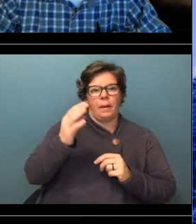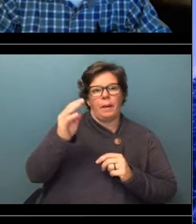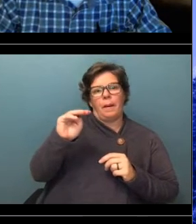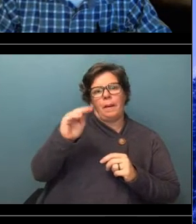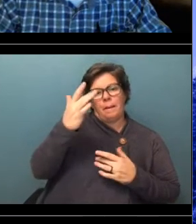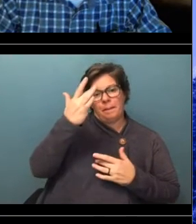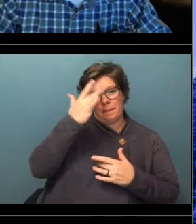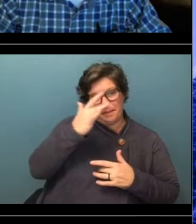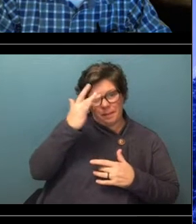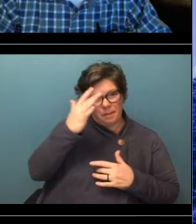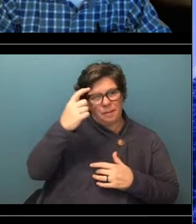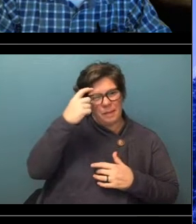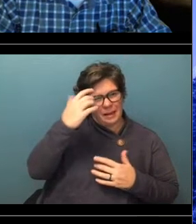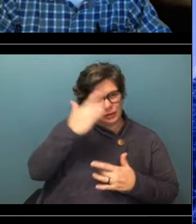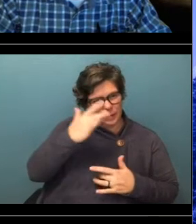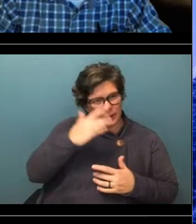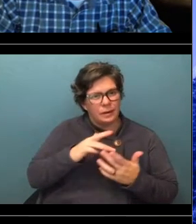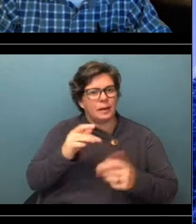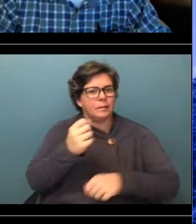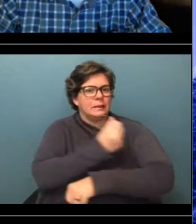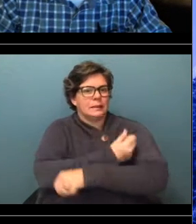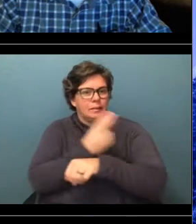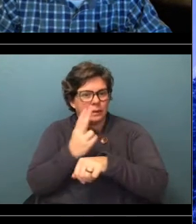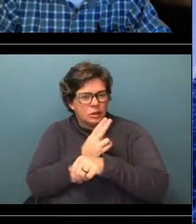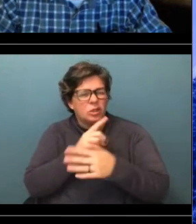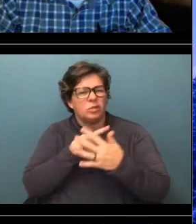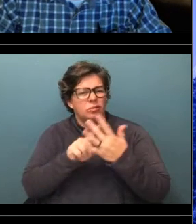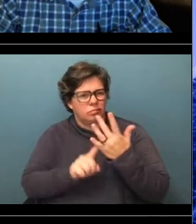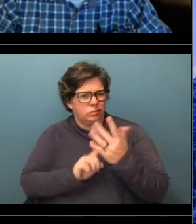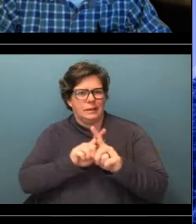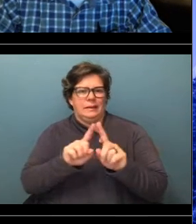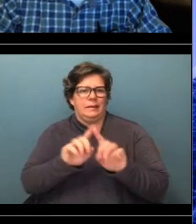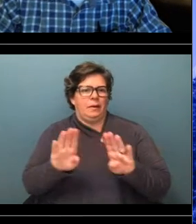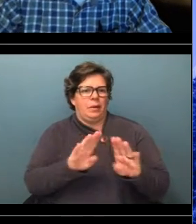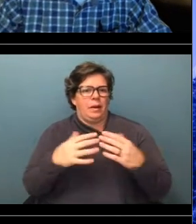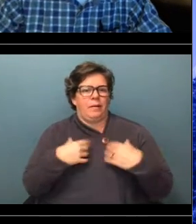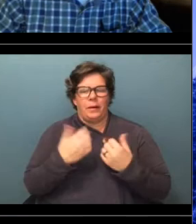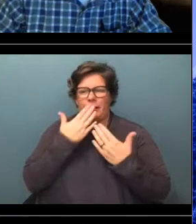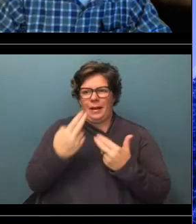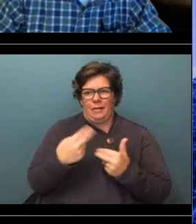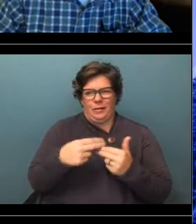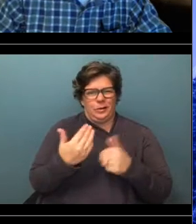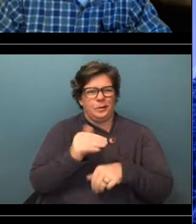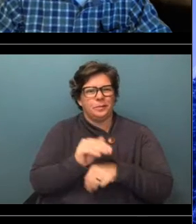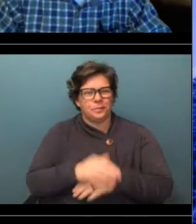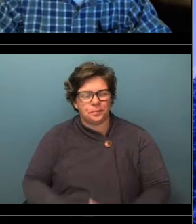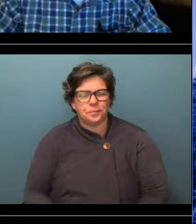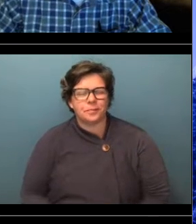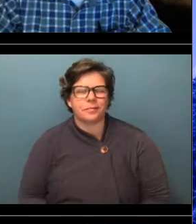as well as addressing substance use in our community. I really appreciate everybody attending today.